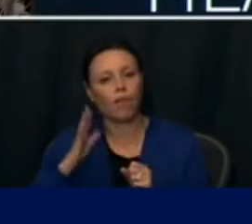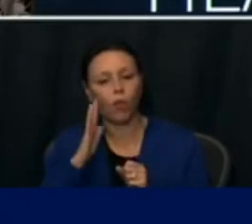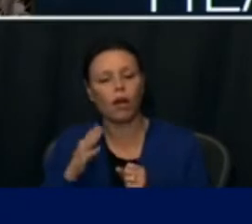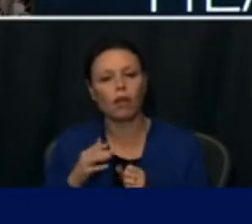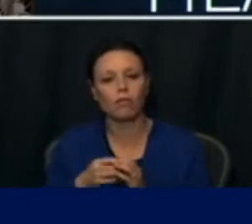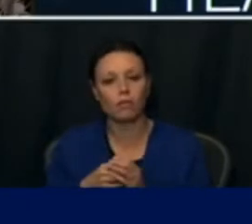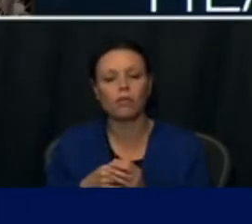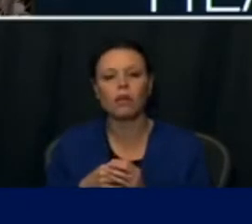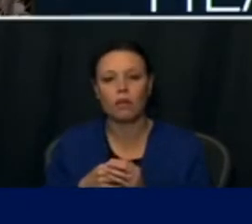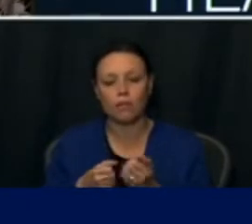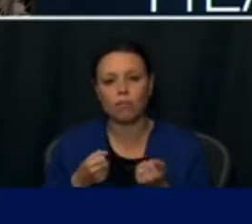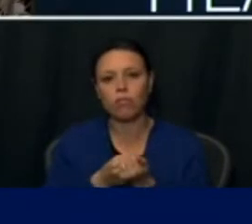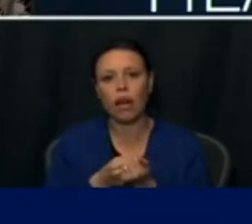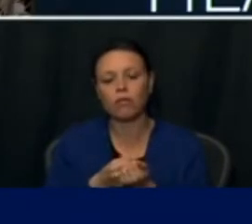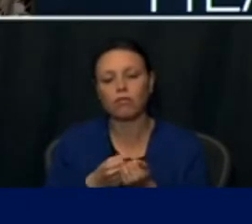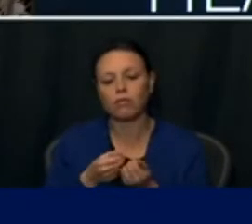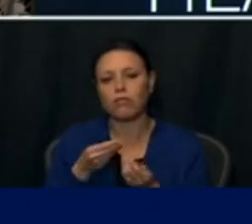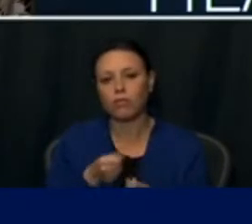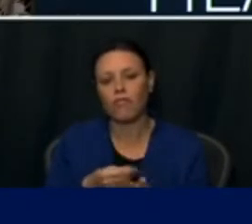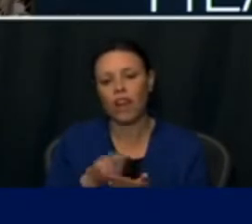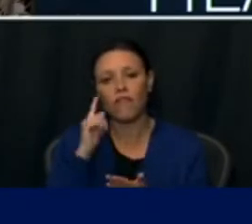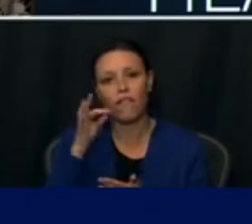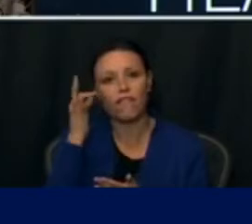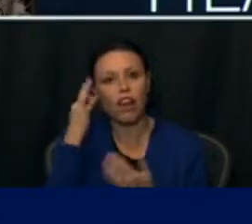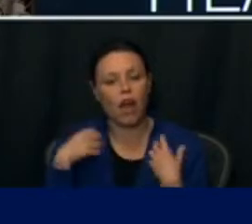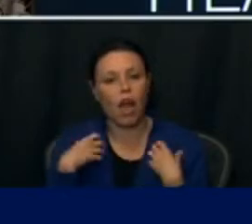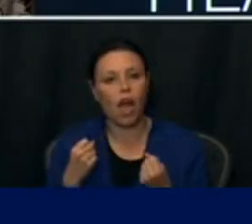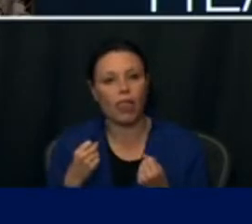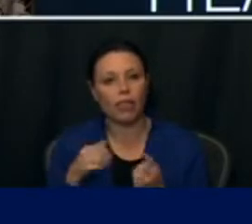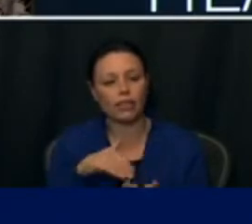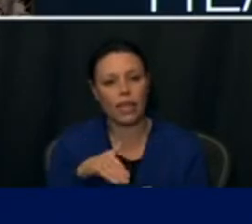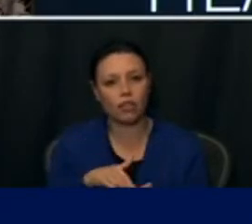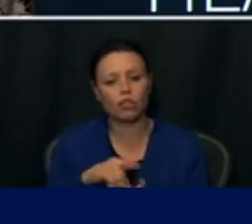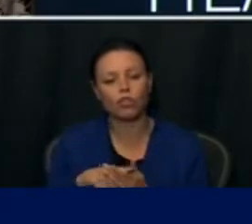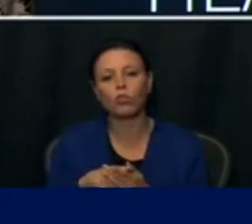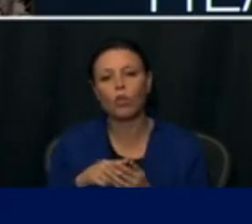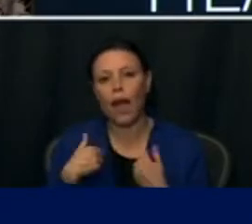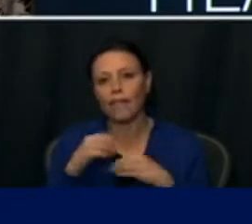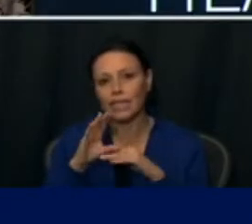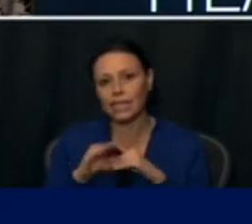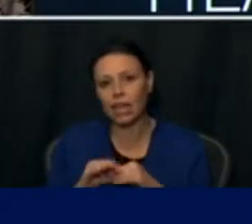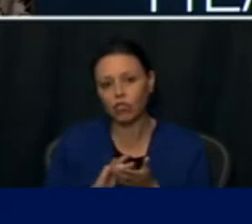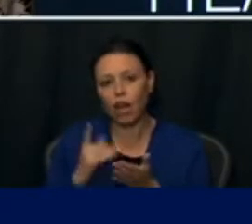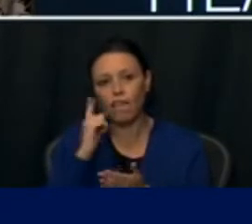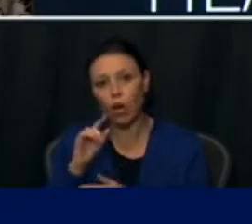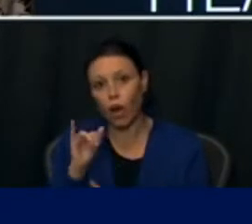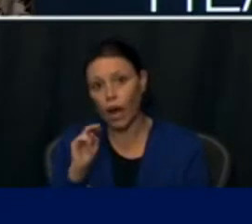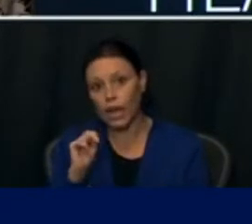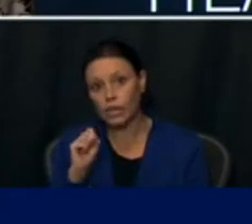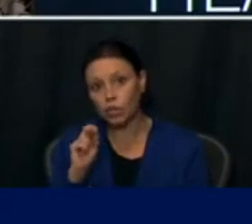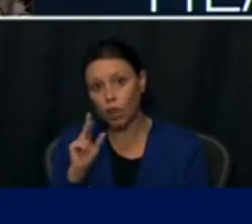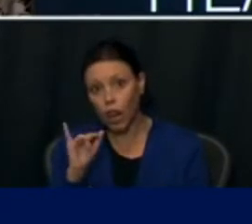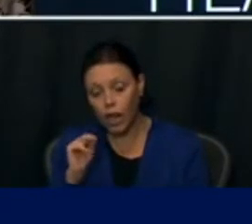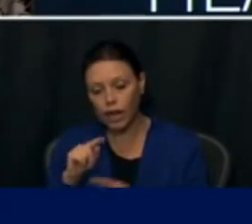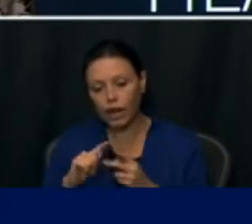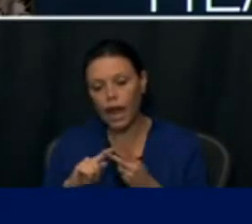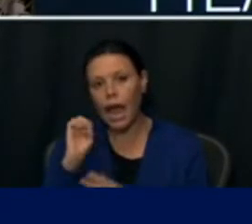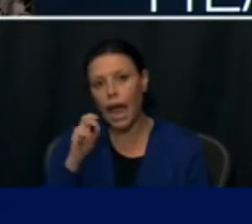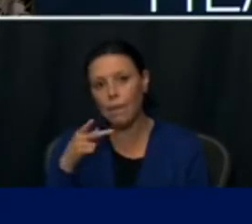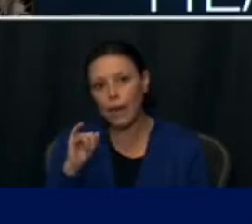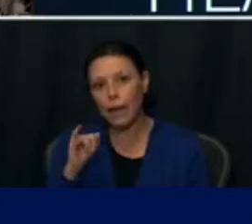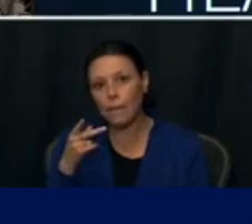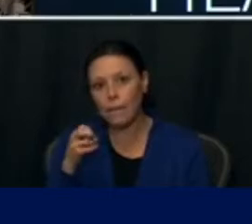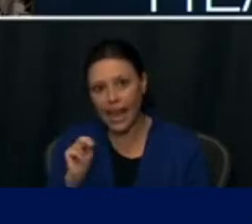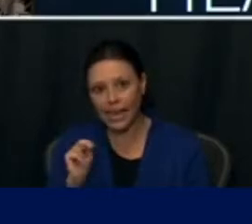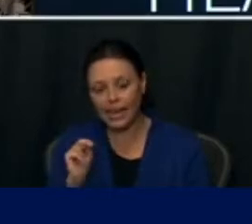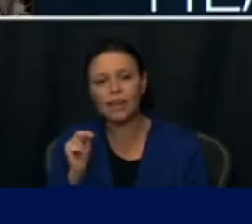federally funded Health Centers to pass drug Company discounts on insulin and epipens directly to patients and